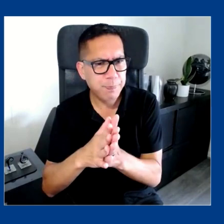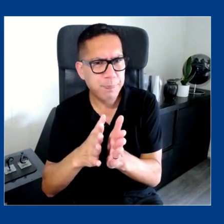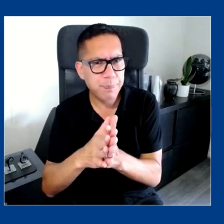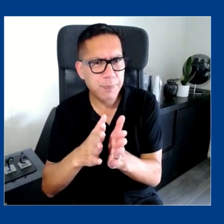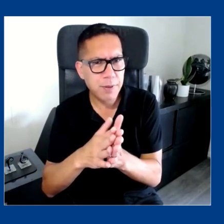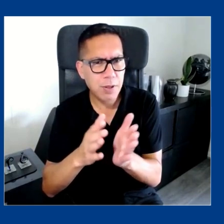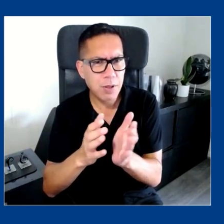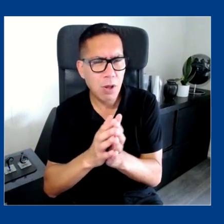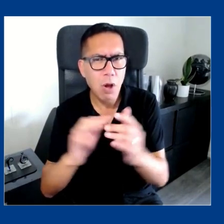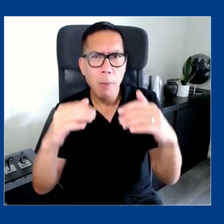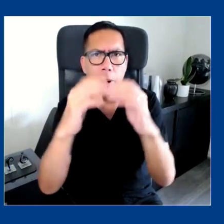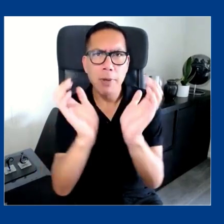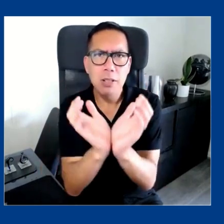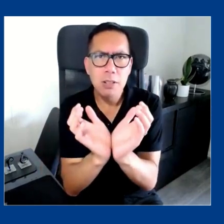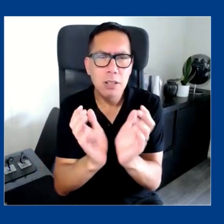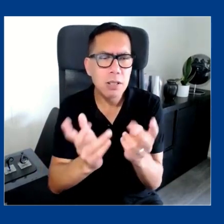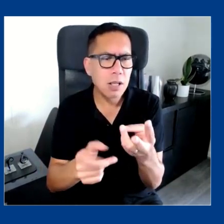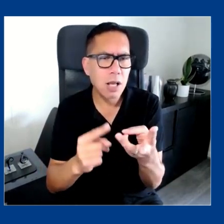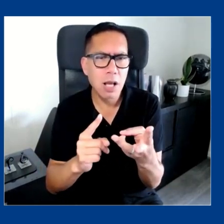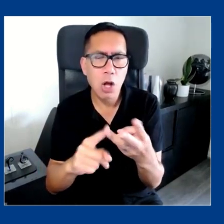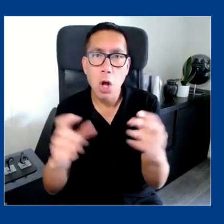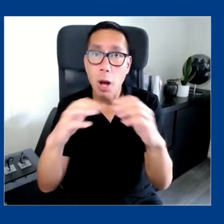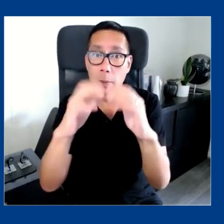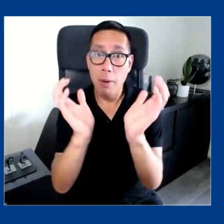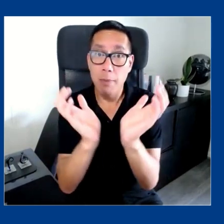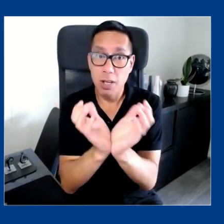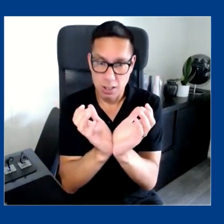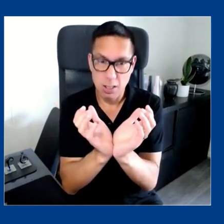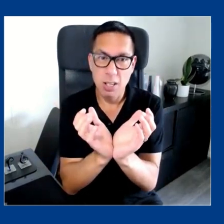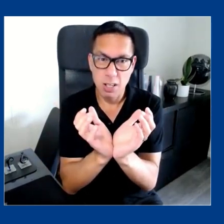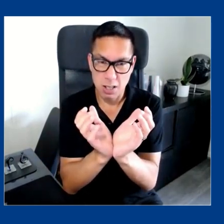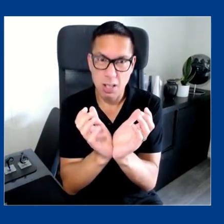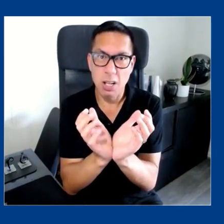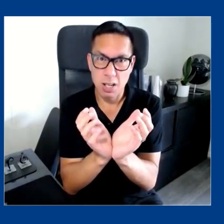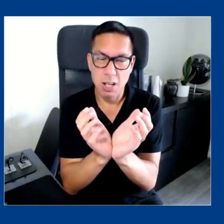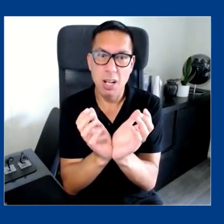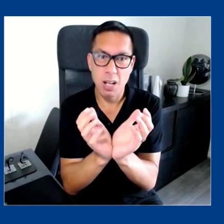pumpkins. So pumpkin flour is also good for